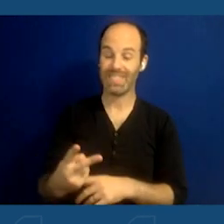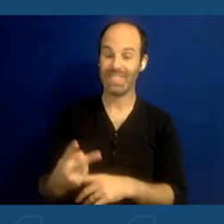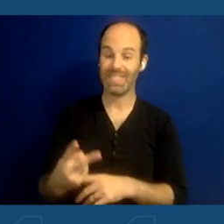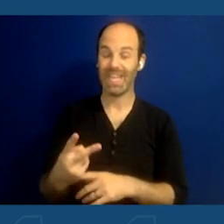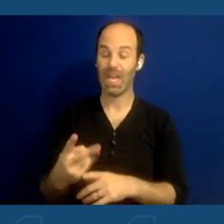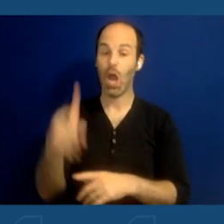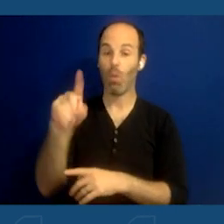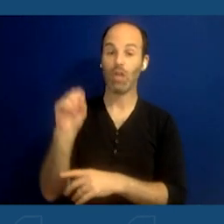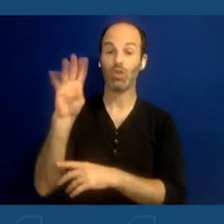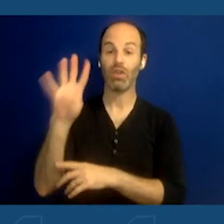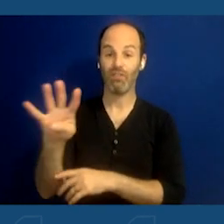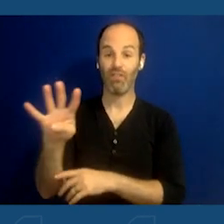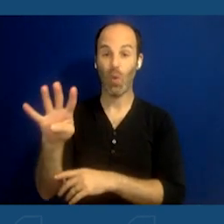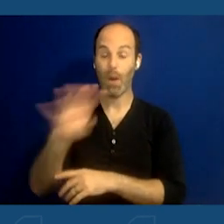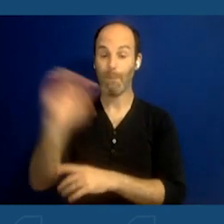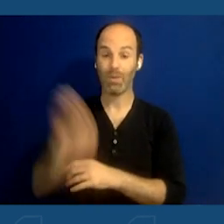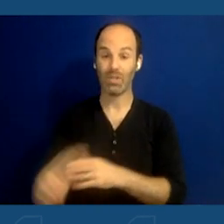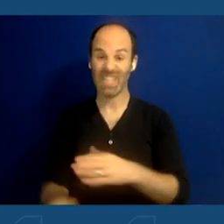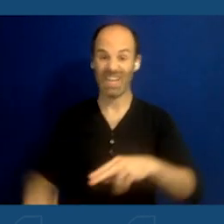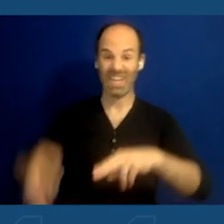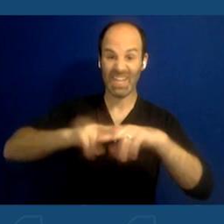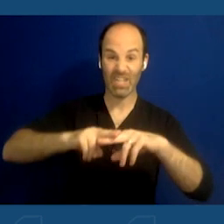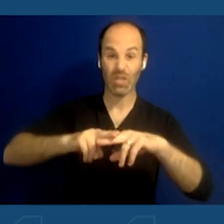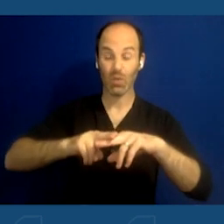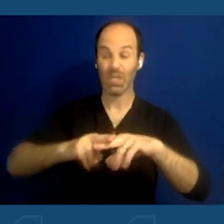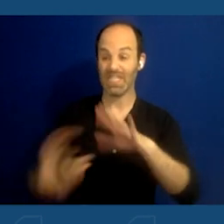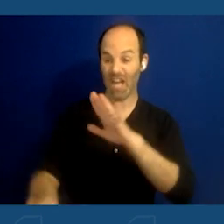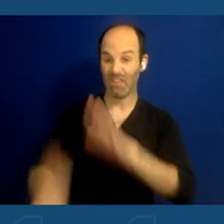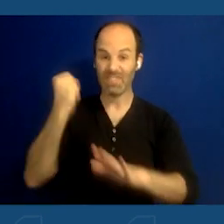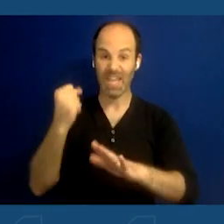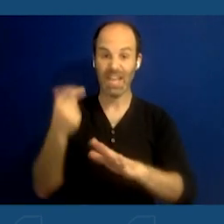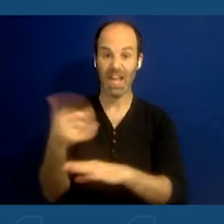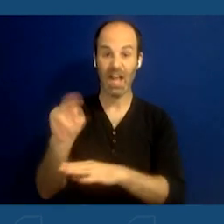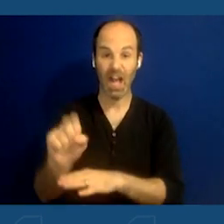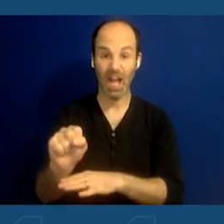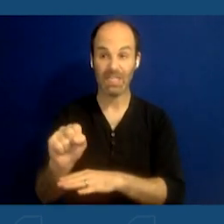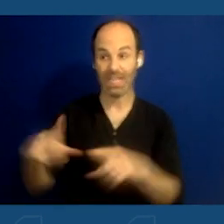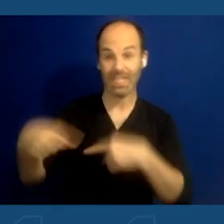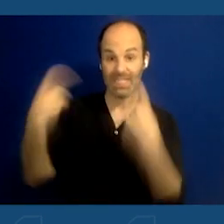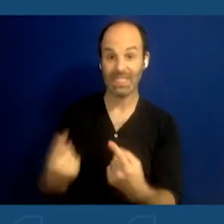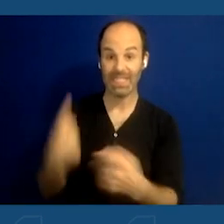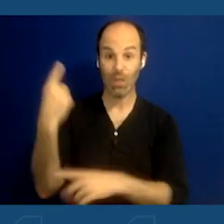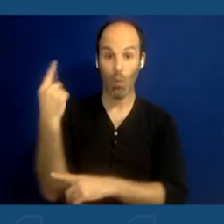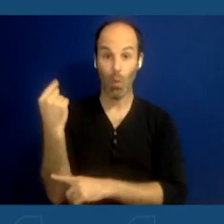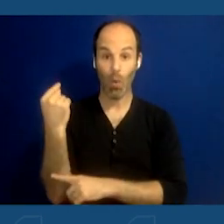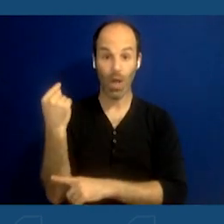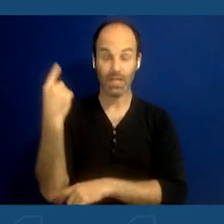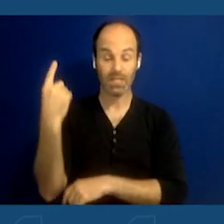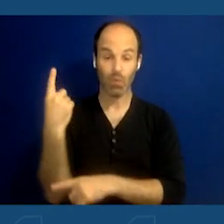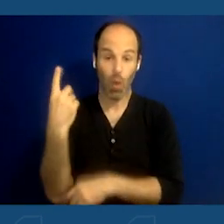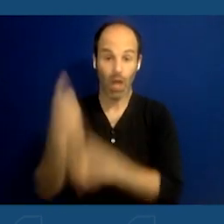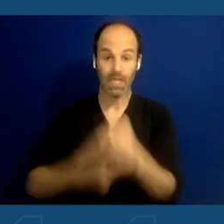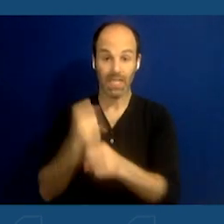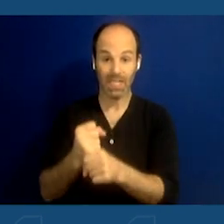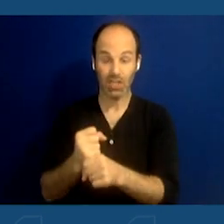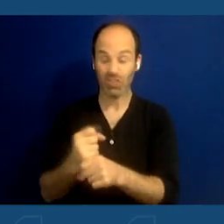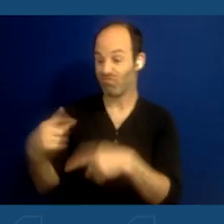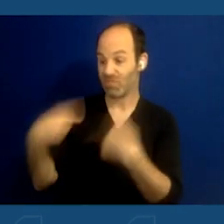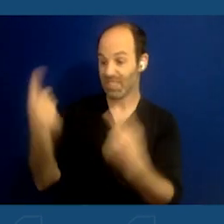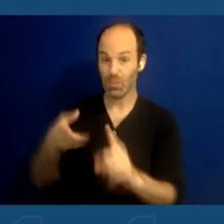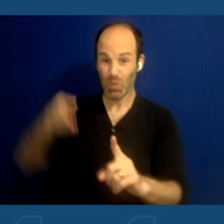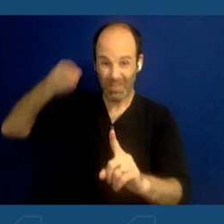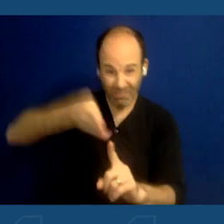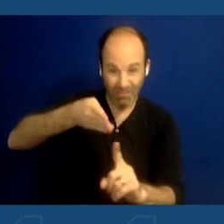increase in seizures by state police just since last year, just since we put an intentional focus on accomplishing what